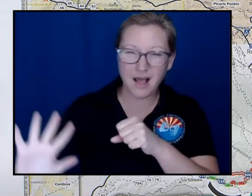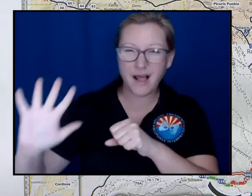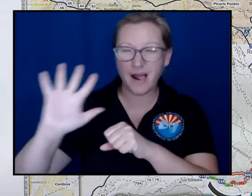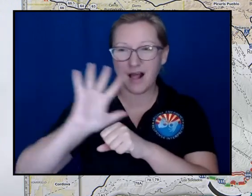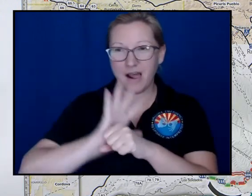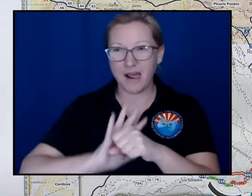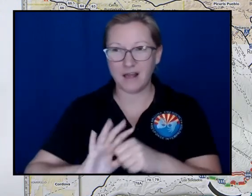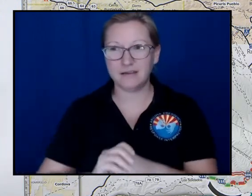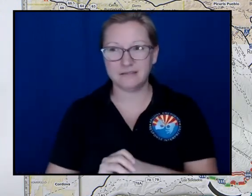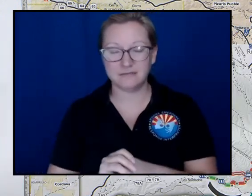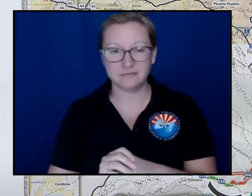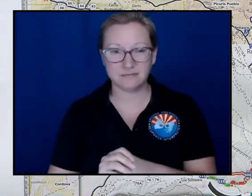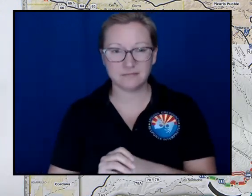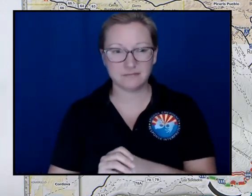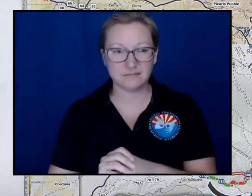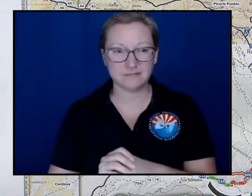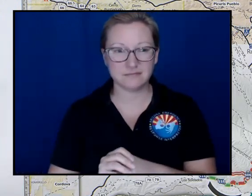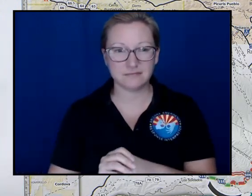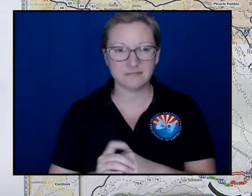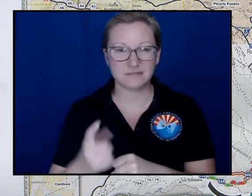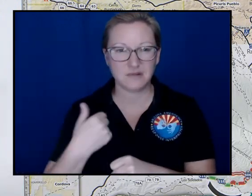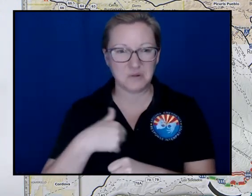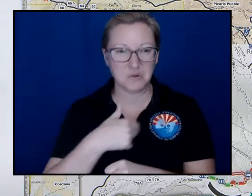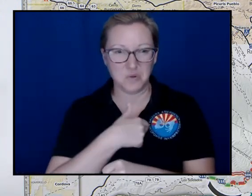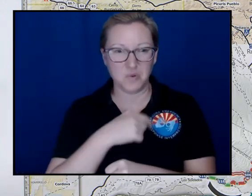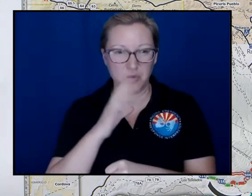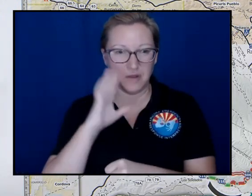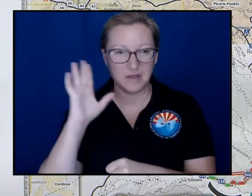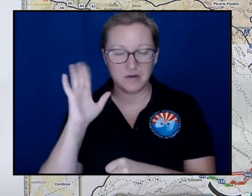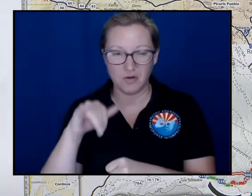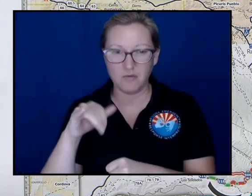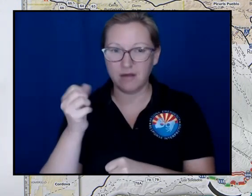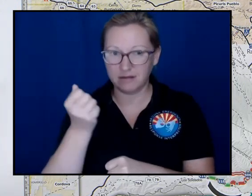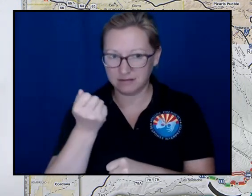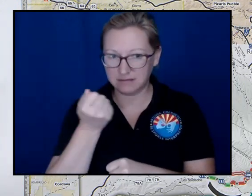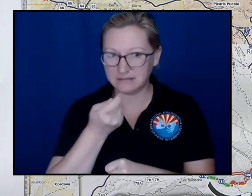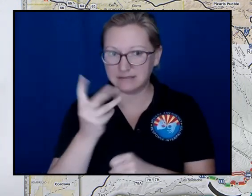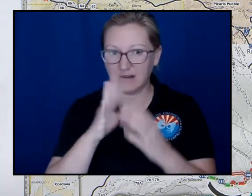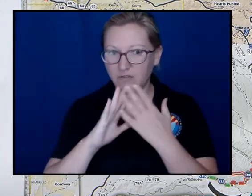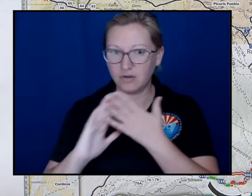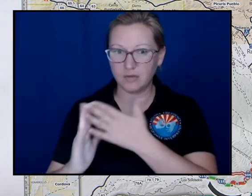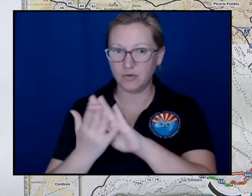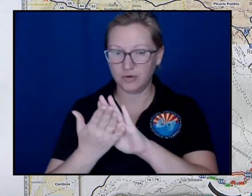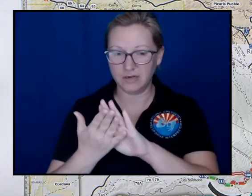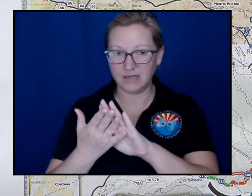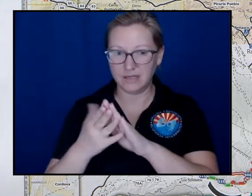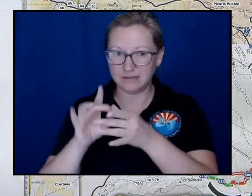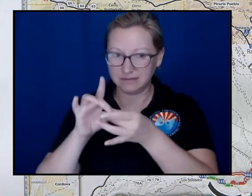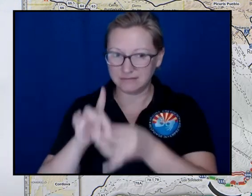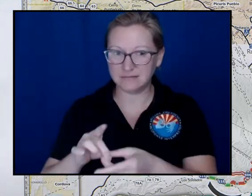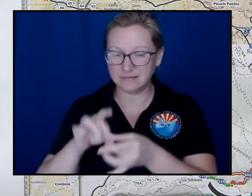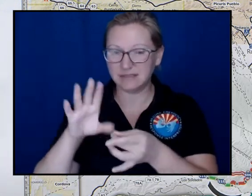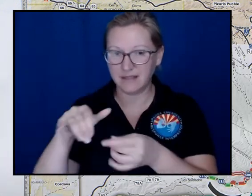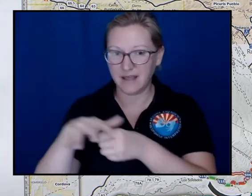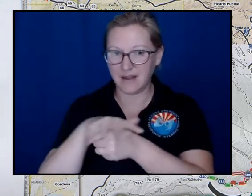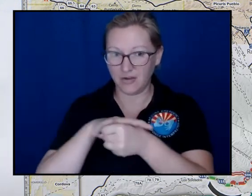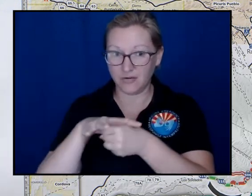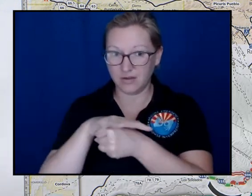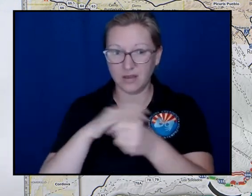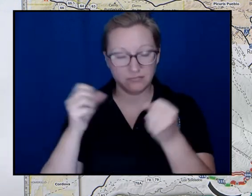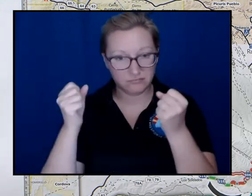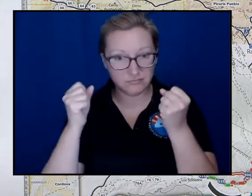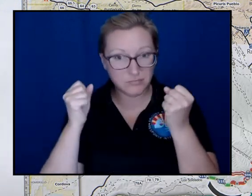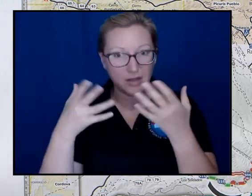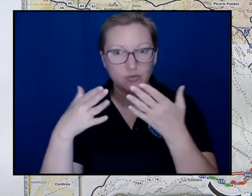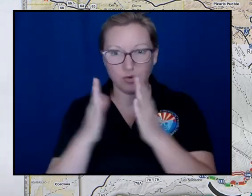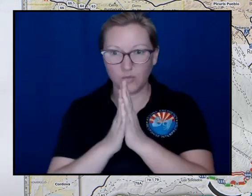all know, there's several communities that lie within this area. We've had a lot of requests within here. So